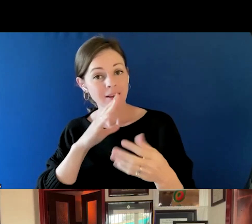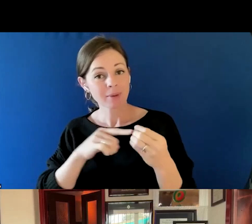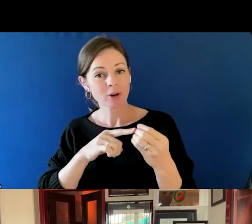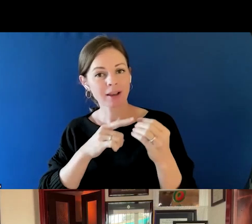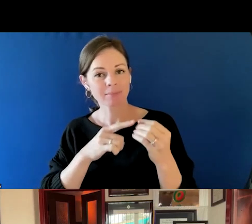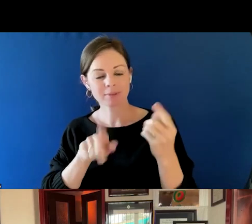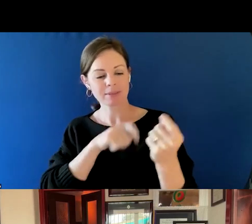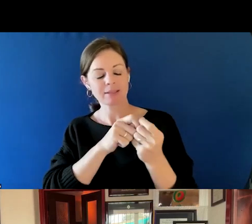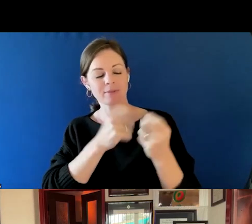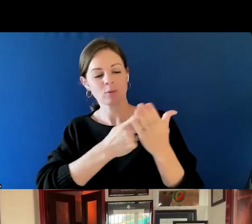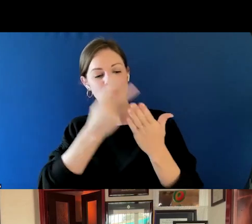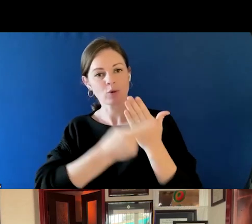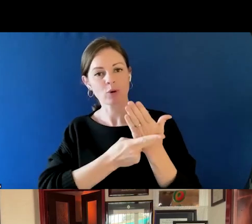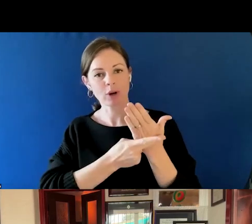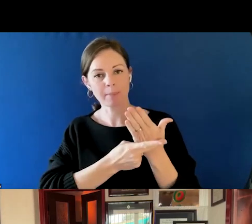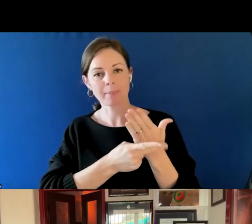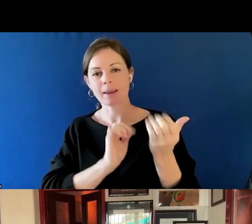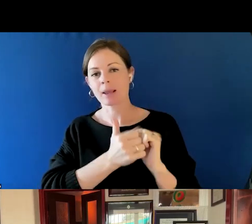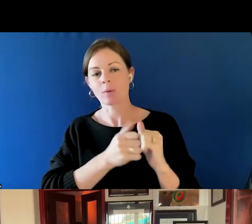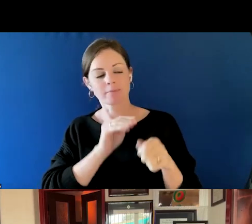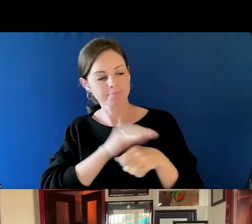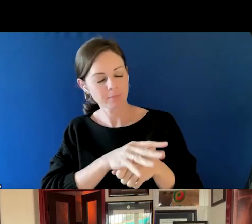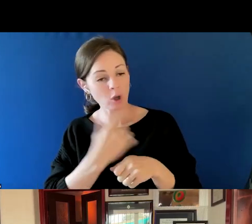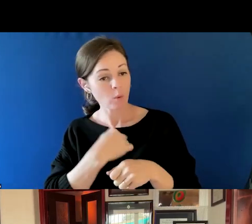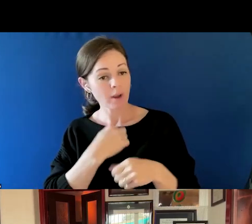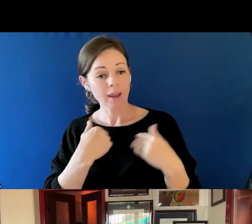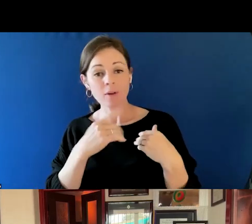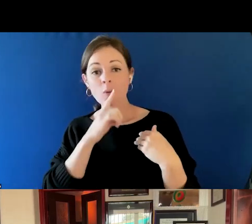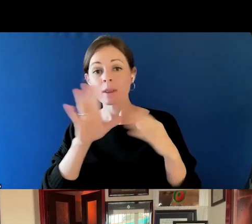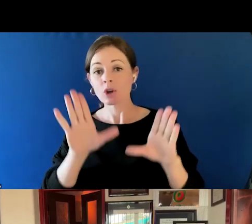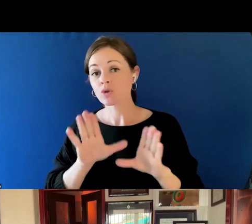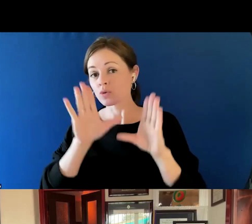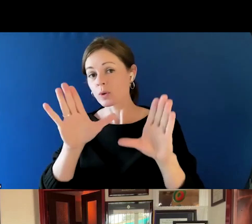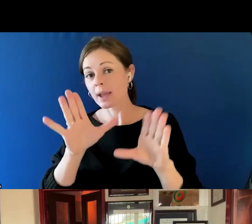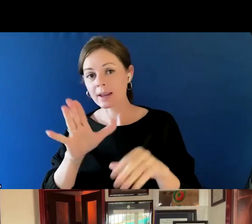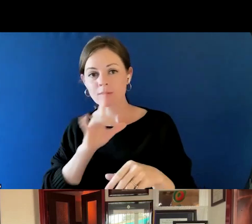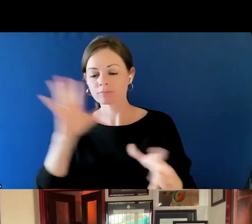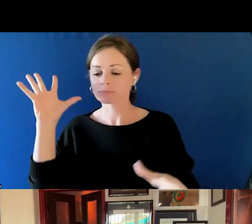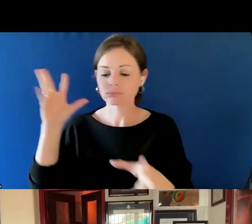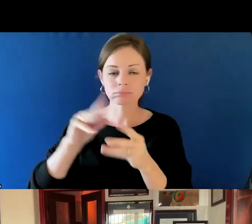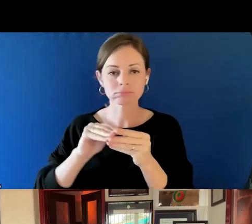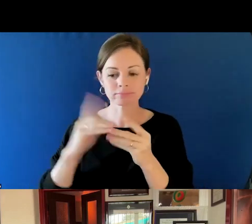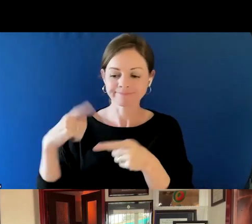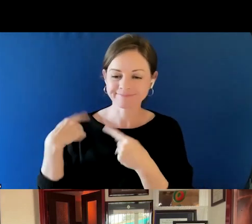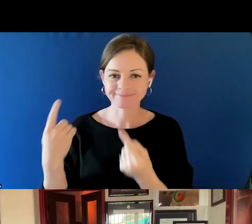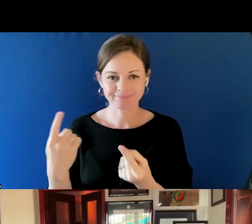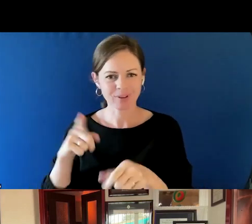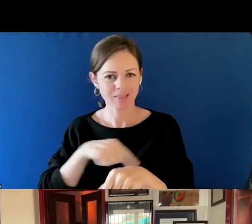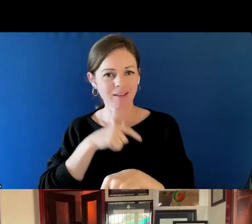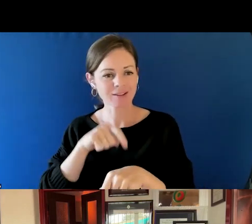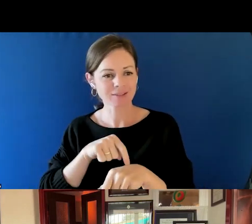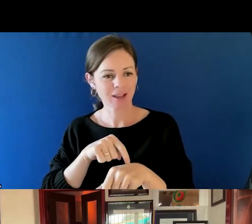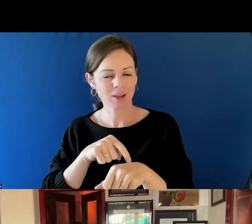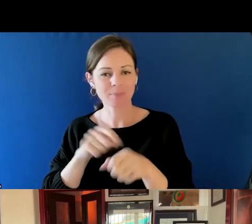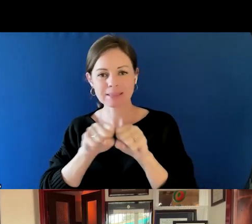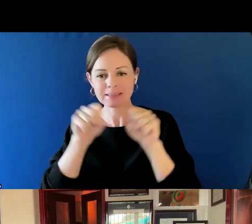and the impact on an individual program, but we have this really great and comprehensive, and it's been around for a long time, comprehensive